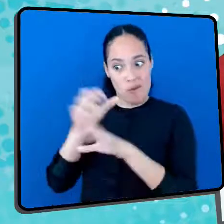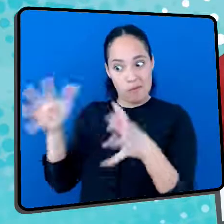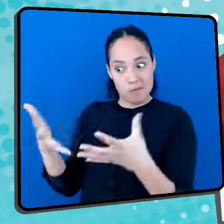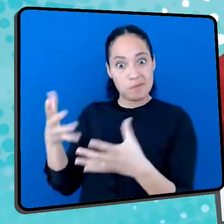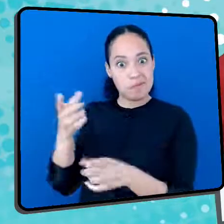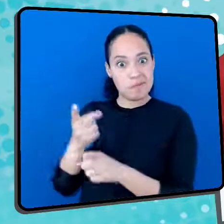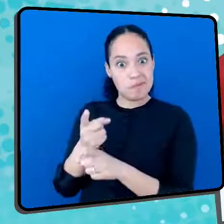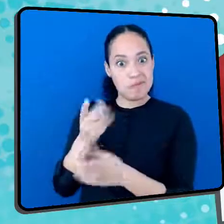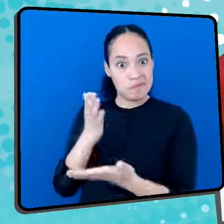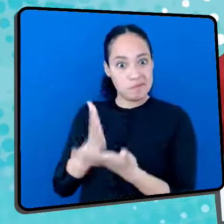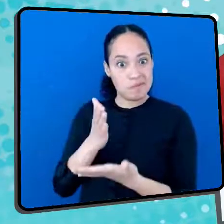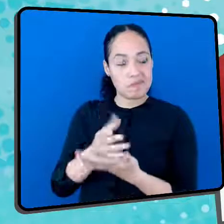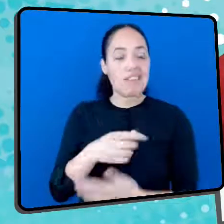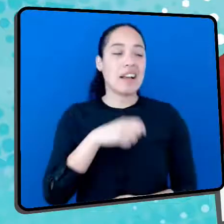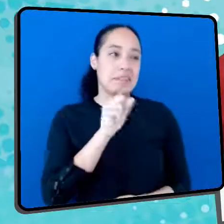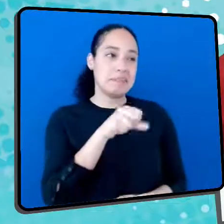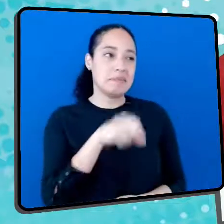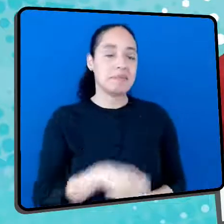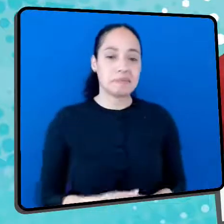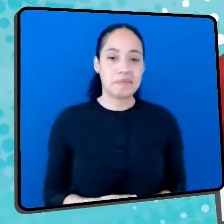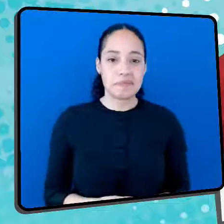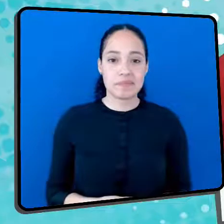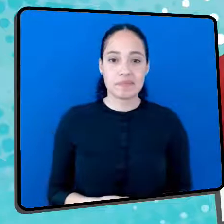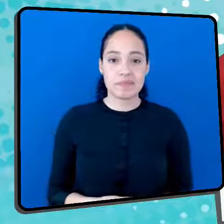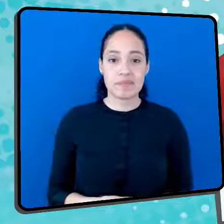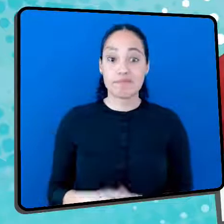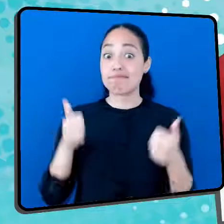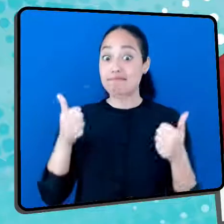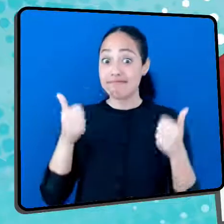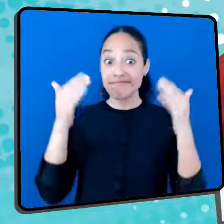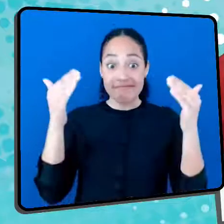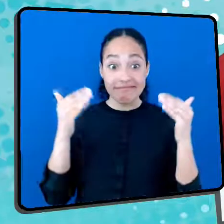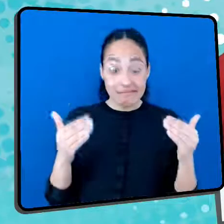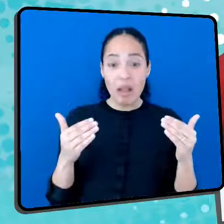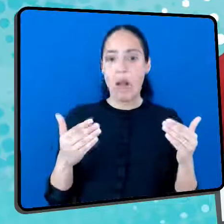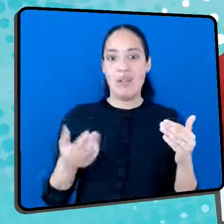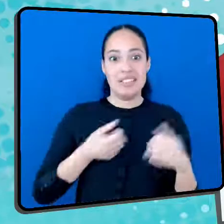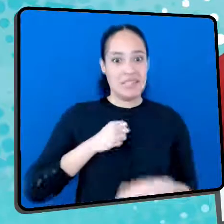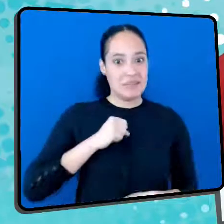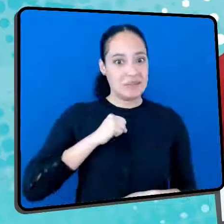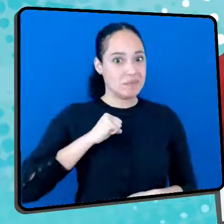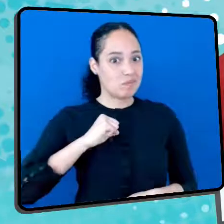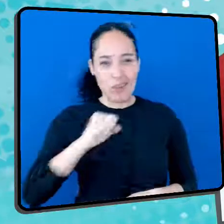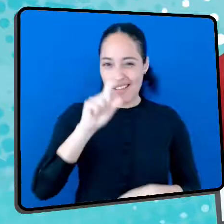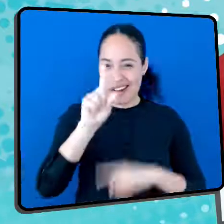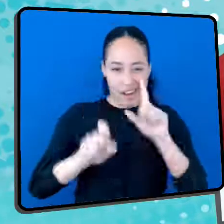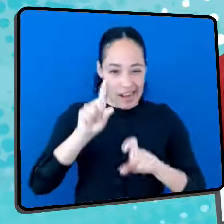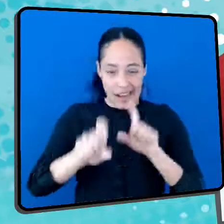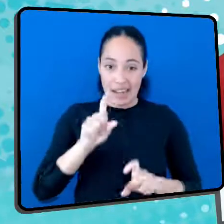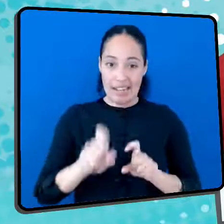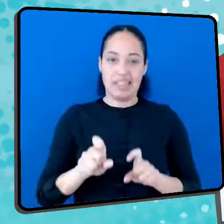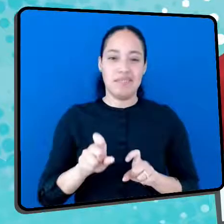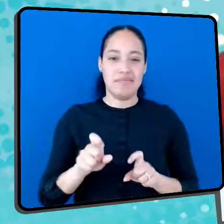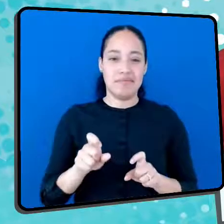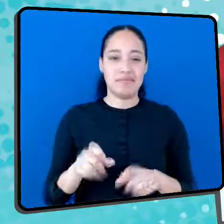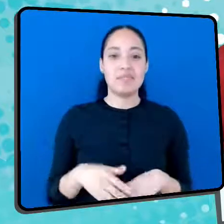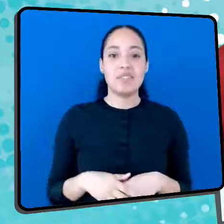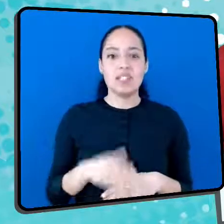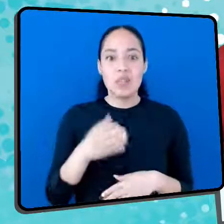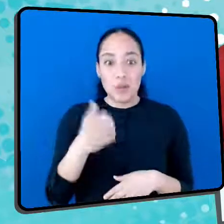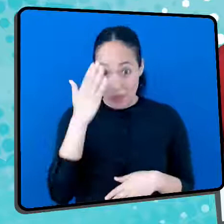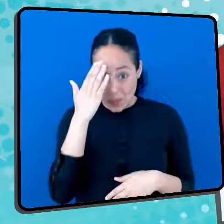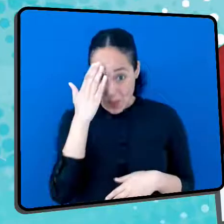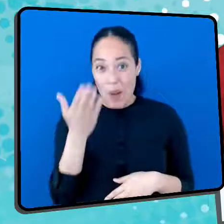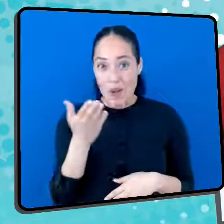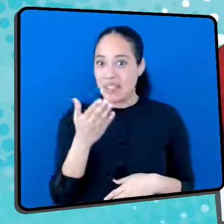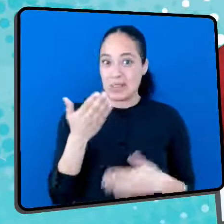very, very quickly go on to our quickfire round. Our quickfire round, Eve. Wow. You do not know the questions that are coming your way in the